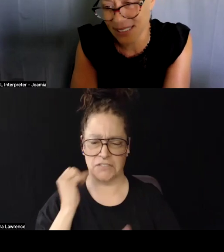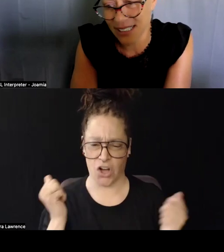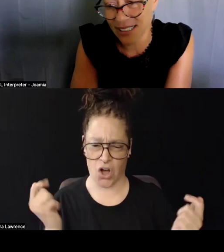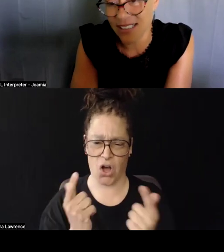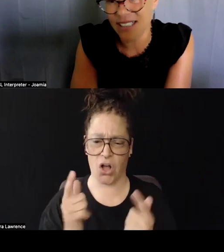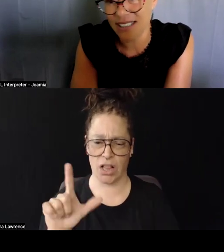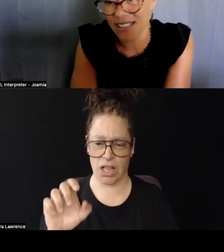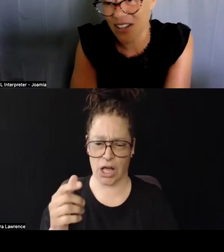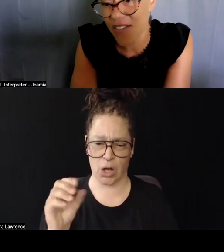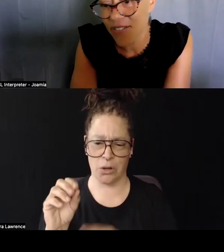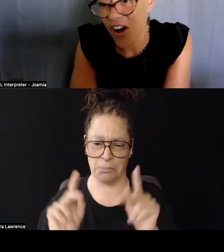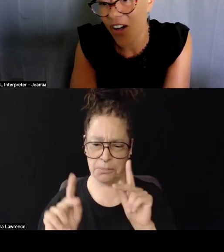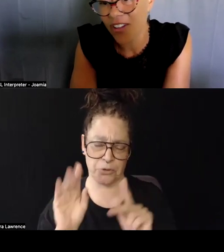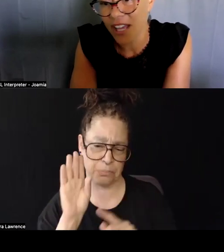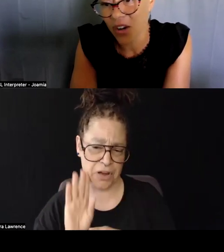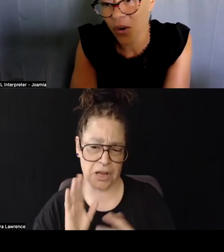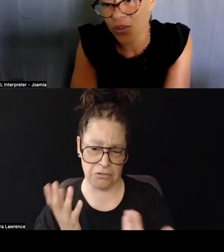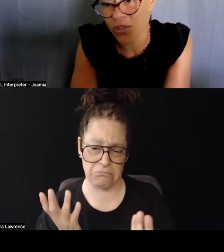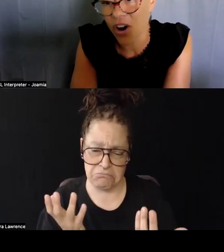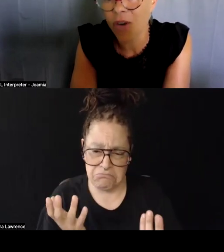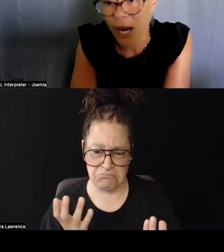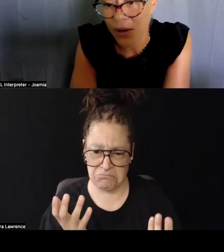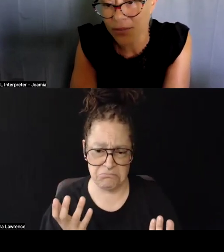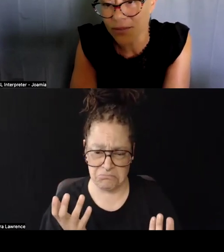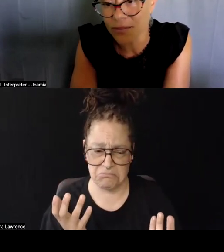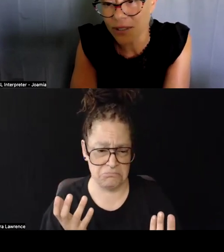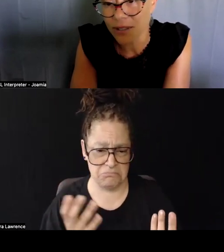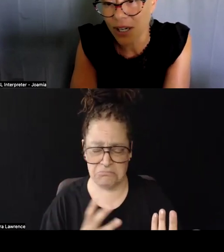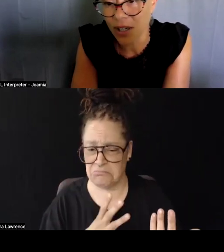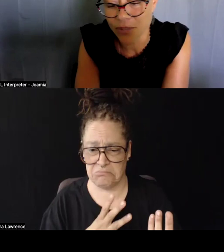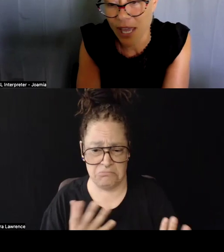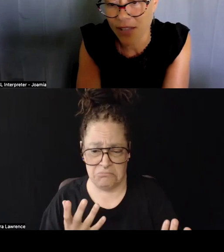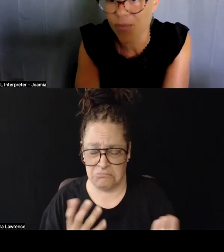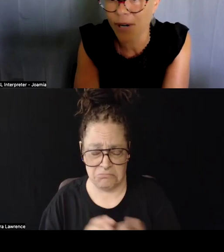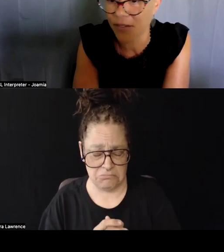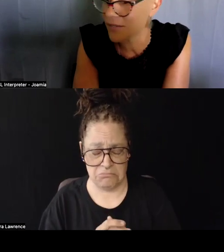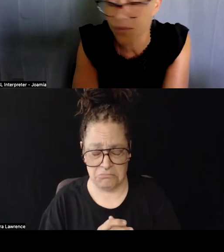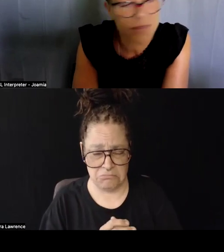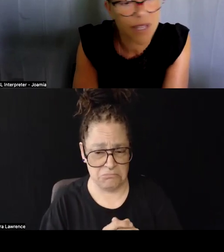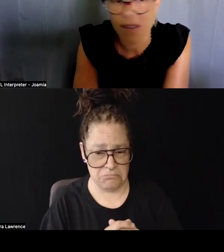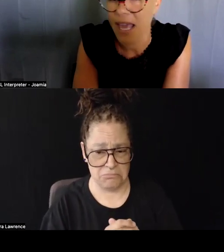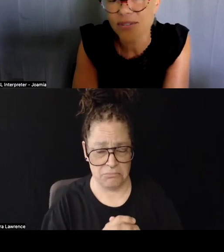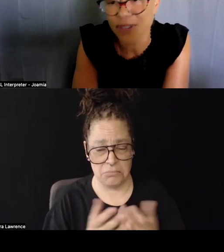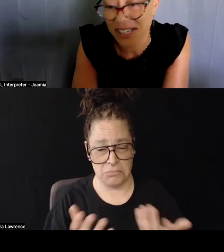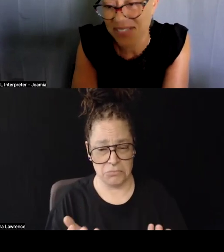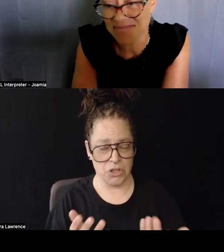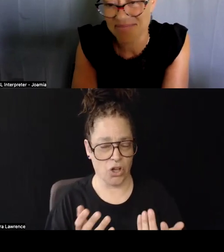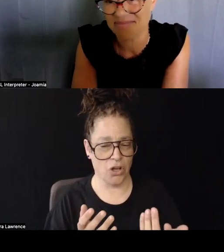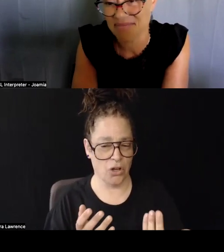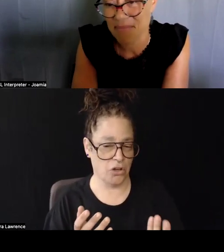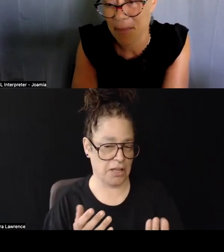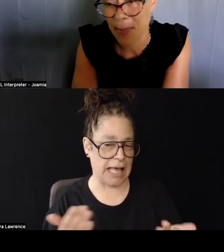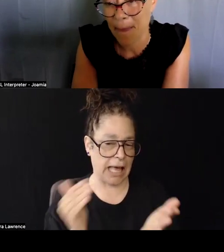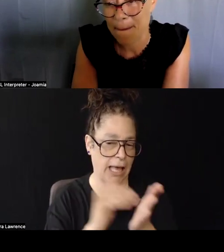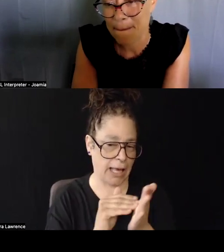Again, if all the Legos are brown, the heads are brown, it's fine.